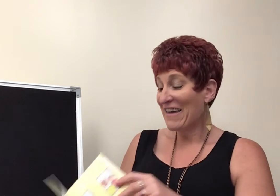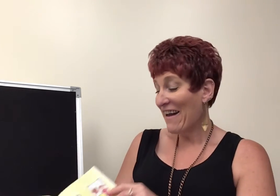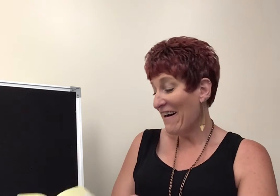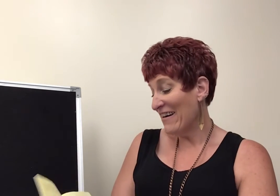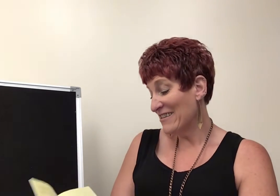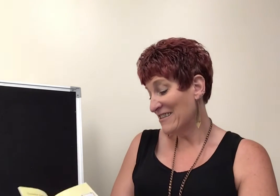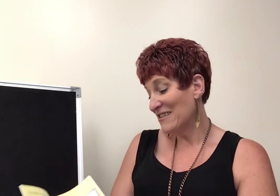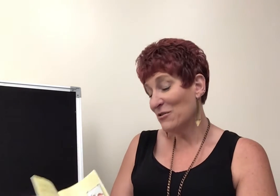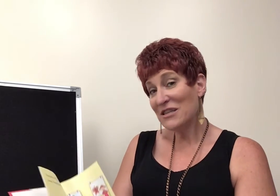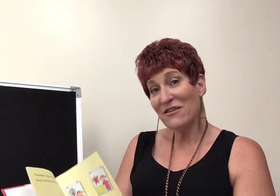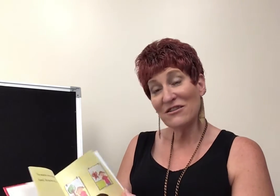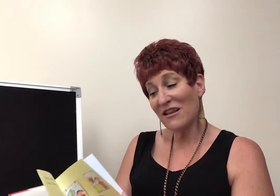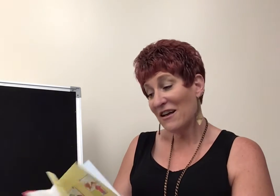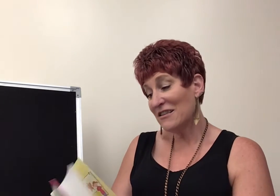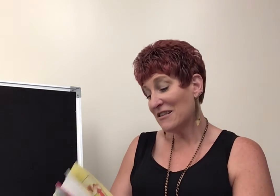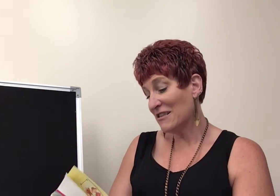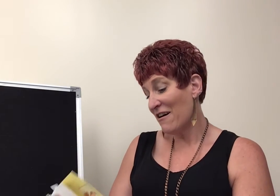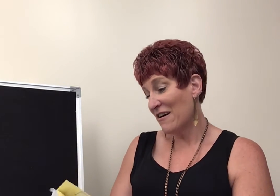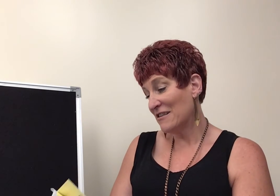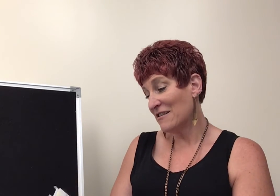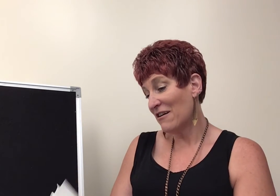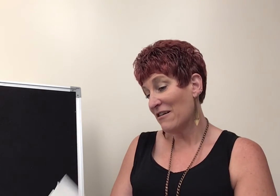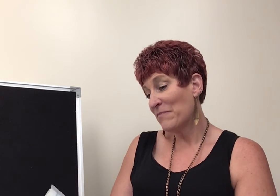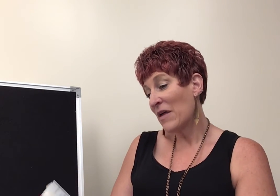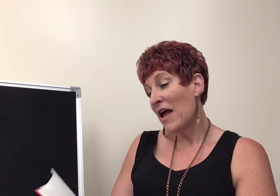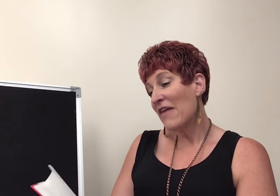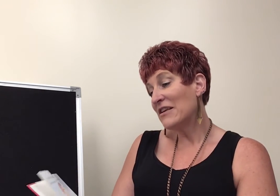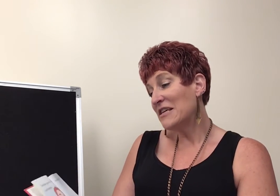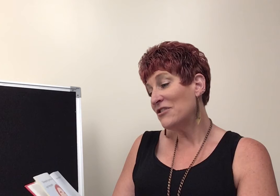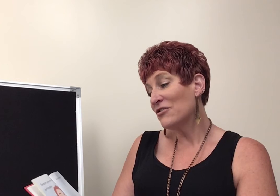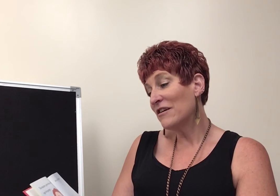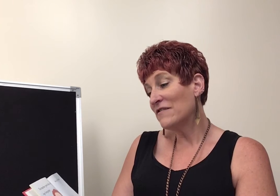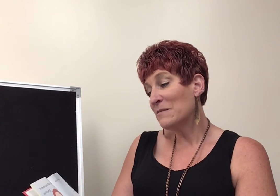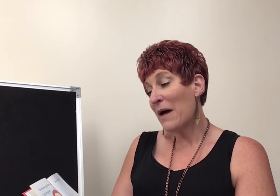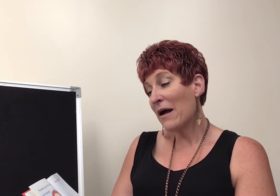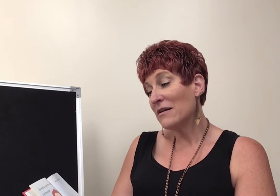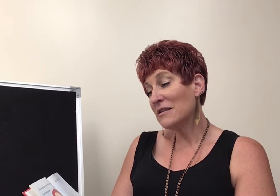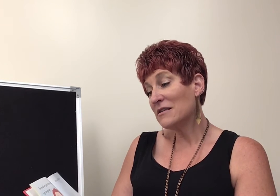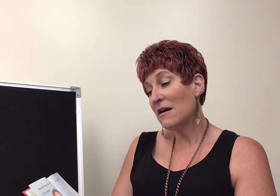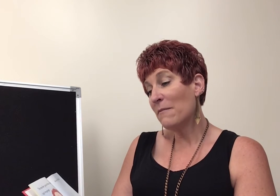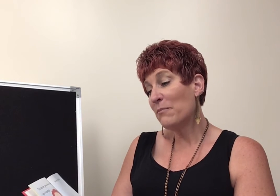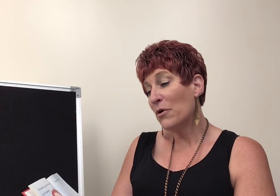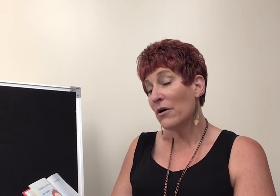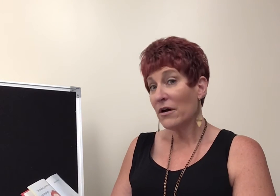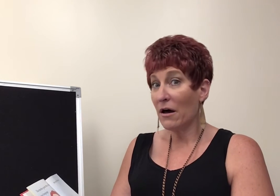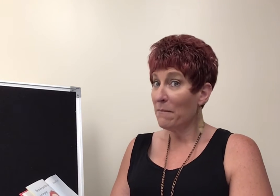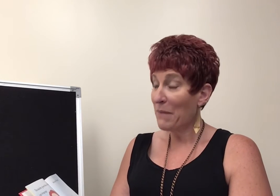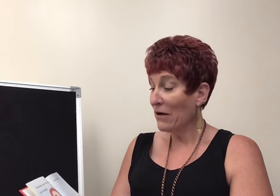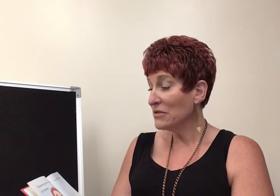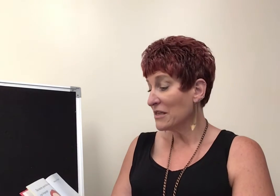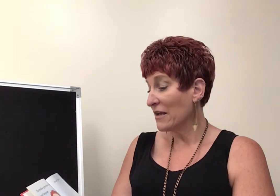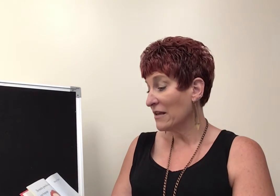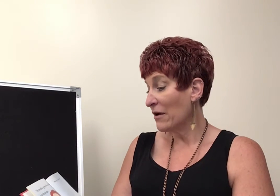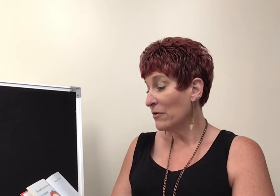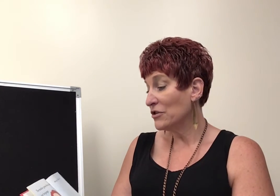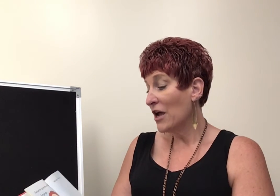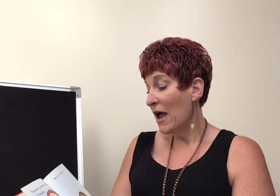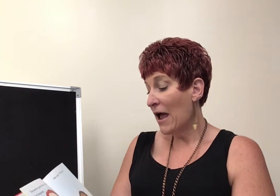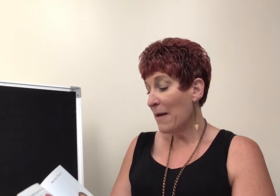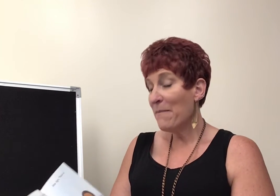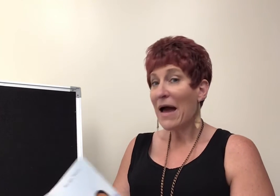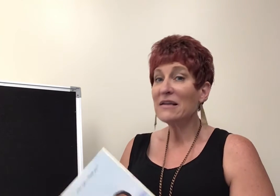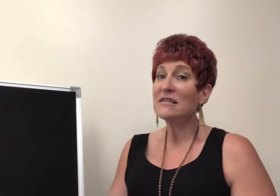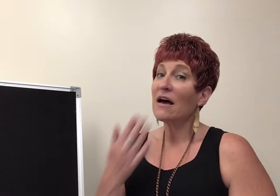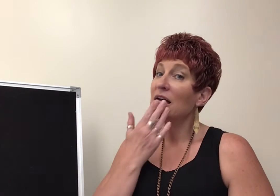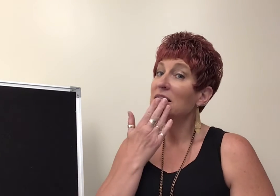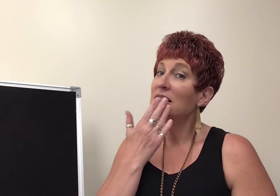butterfly. Yes. So see, there's lots of signs. The teacher gives Max a book about sign language,